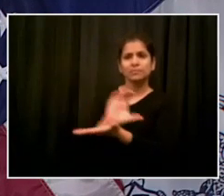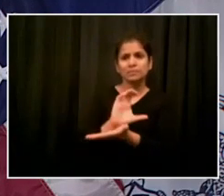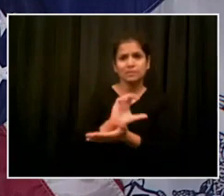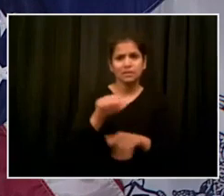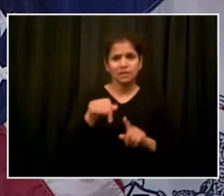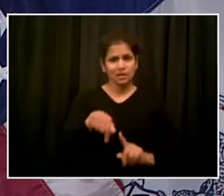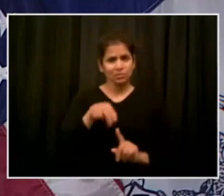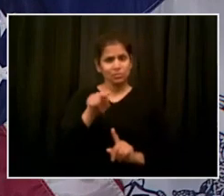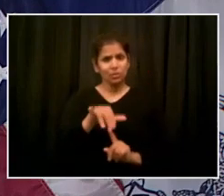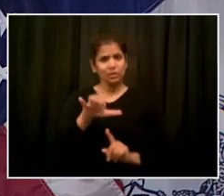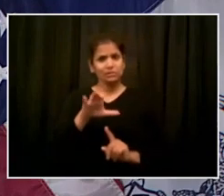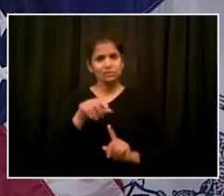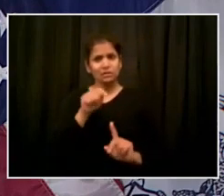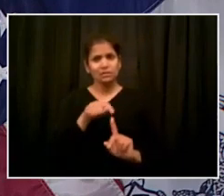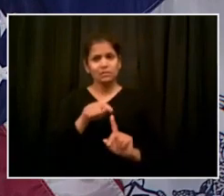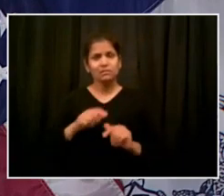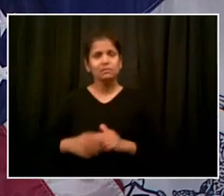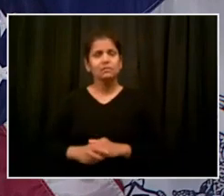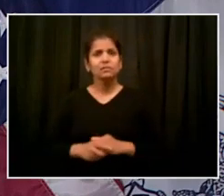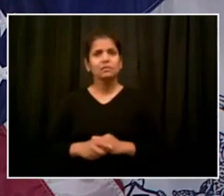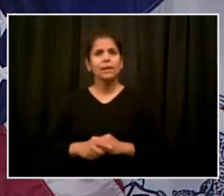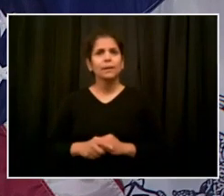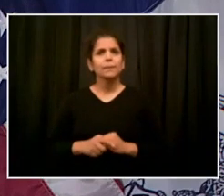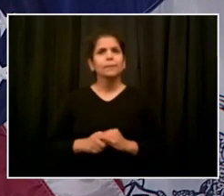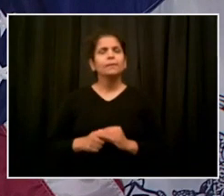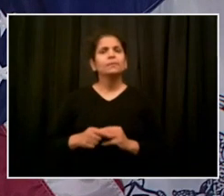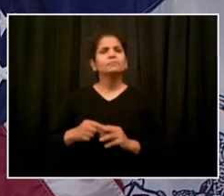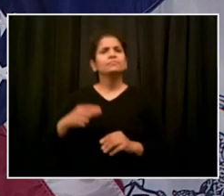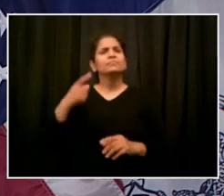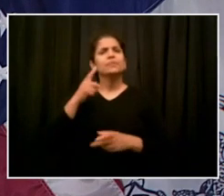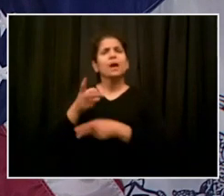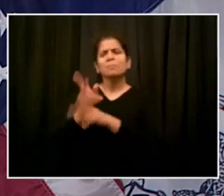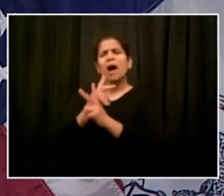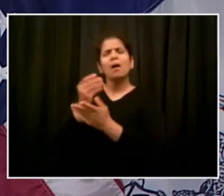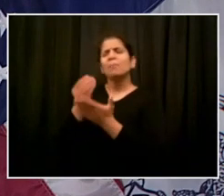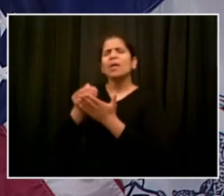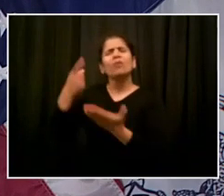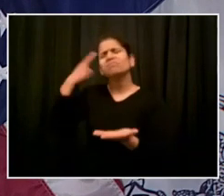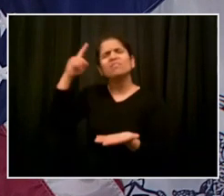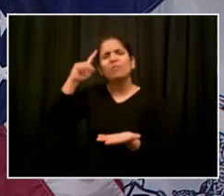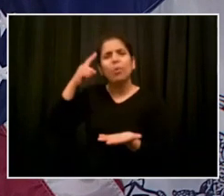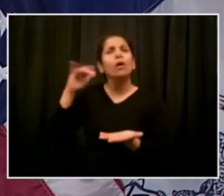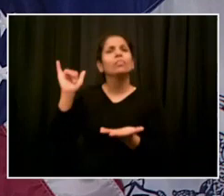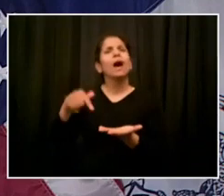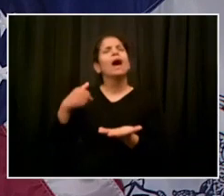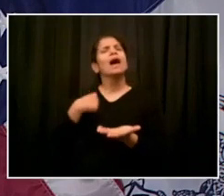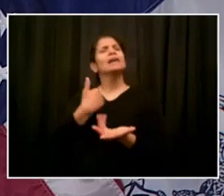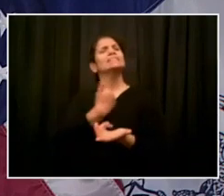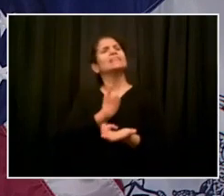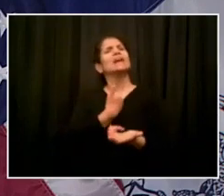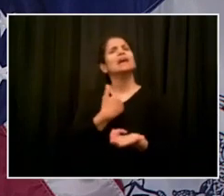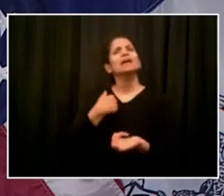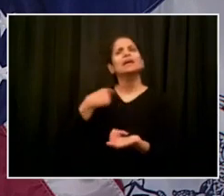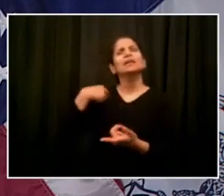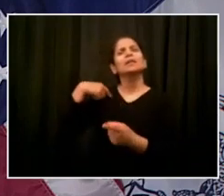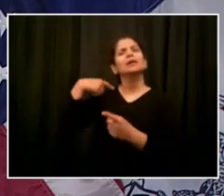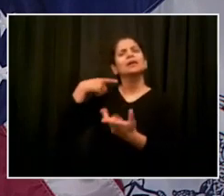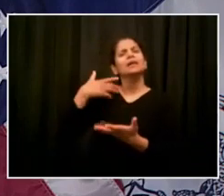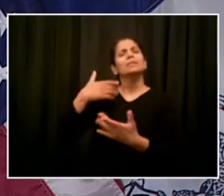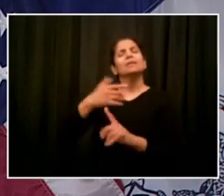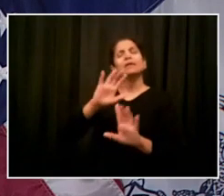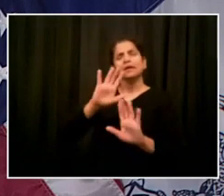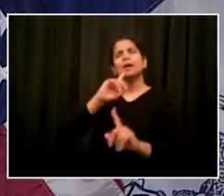still believe that there is some fairness in this world. And so if you look at the parallel of